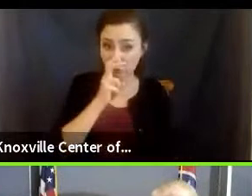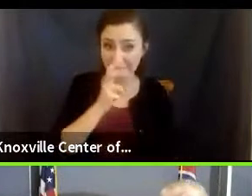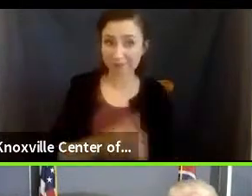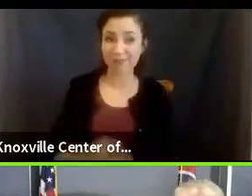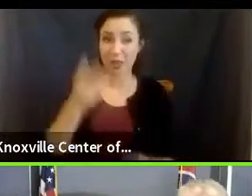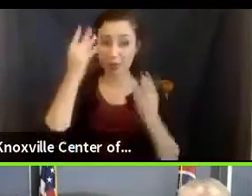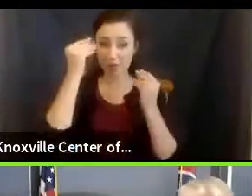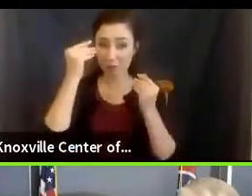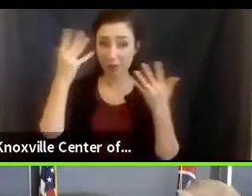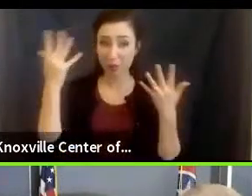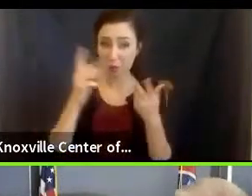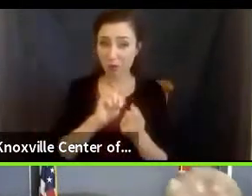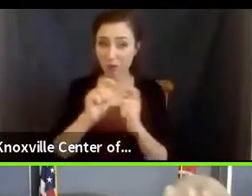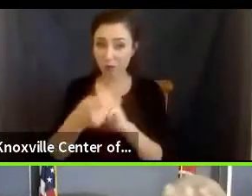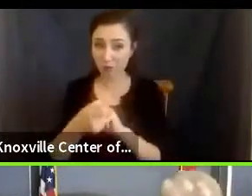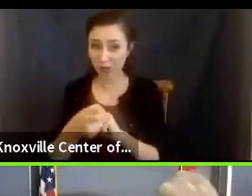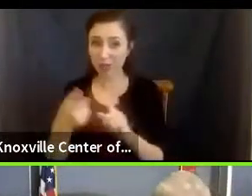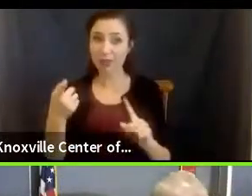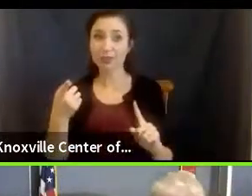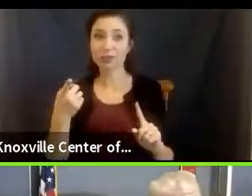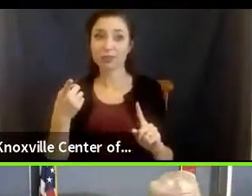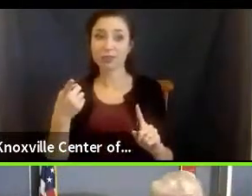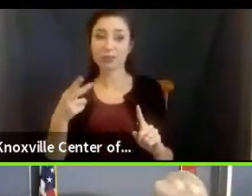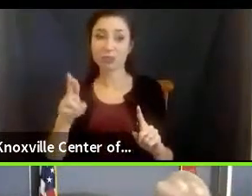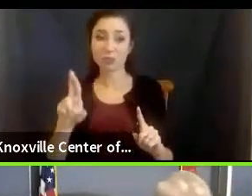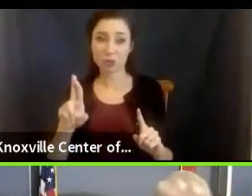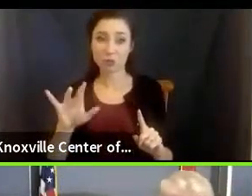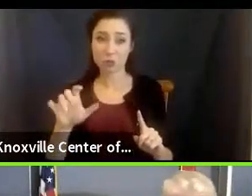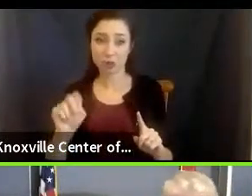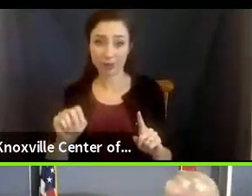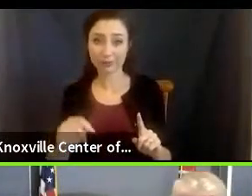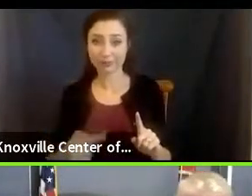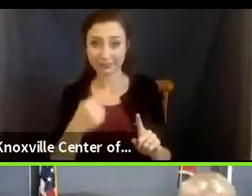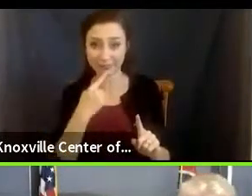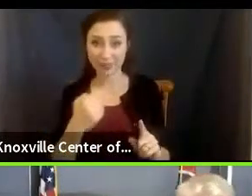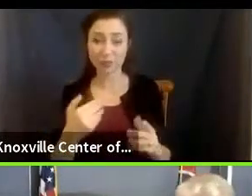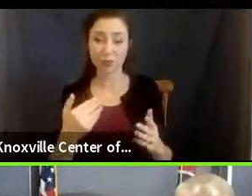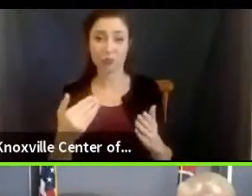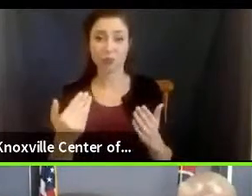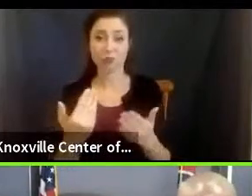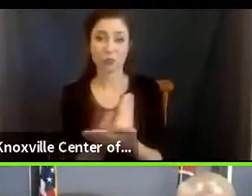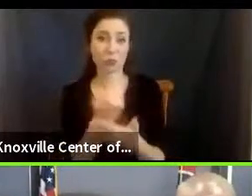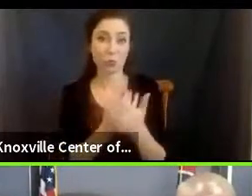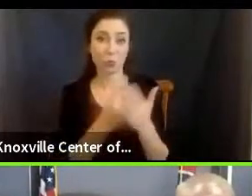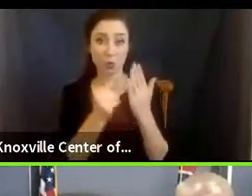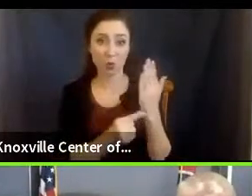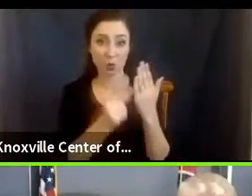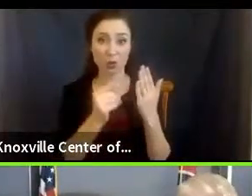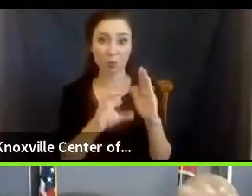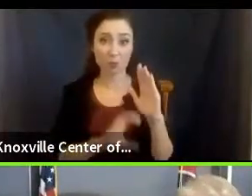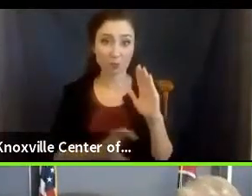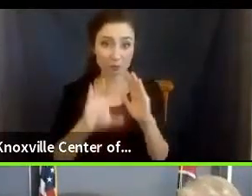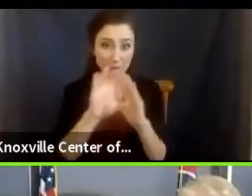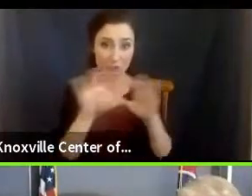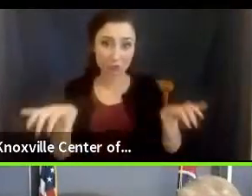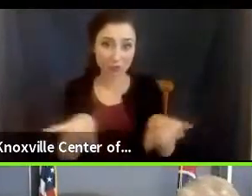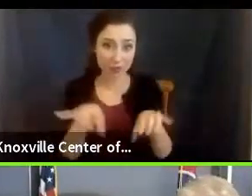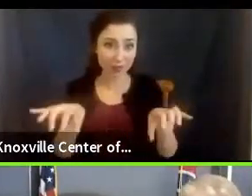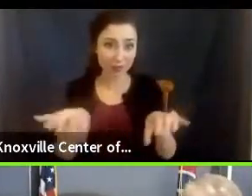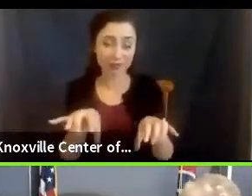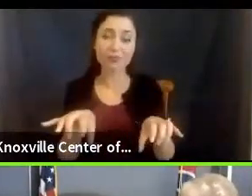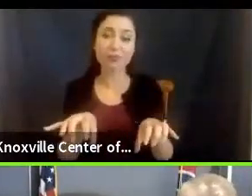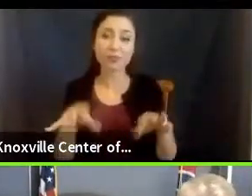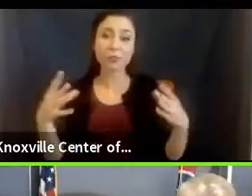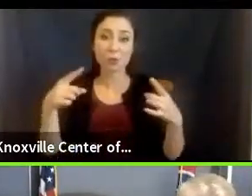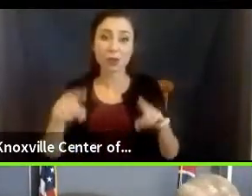changed, as Dr. O'Brien mentioned, the News Sentinel ran an article with a picture of the activities.